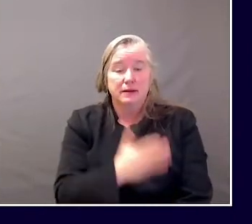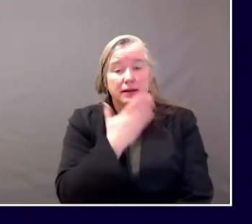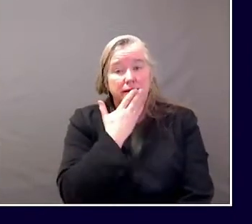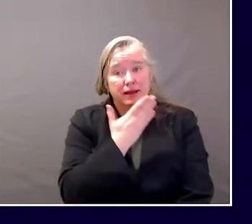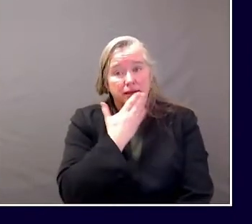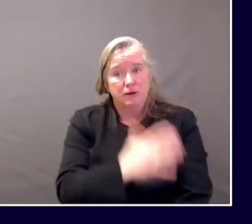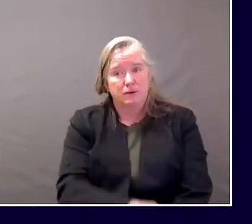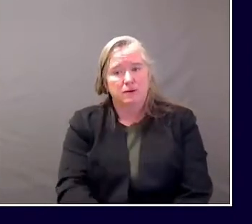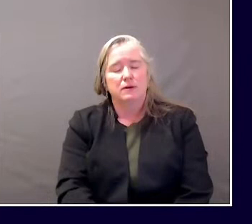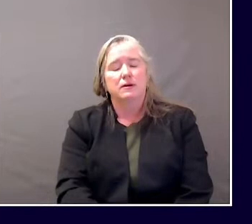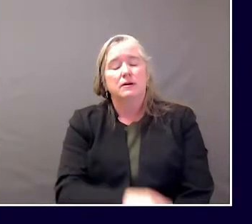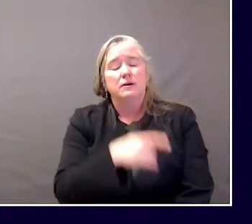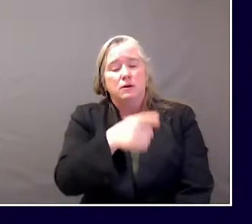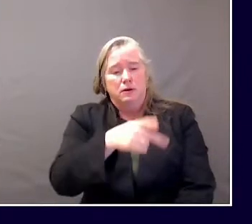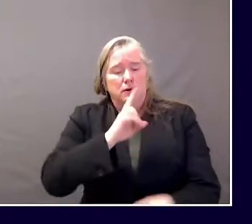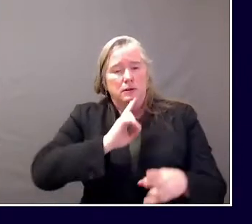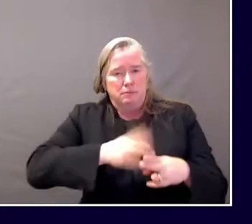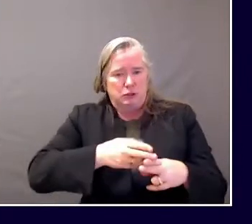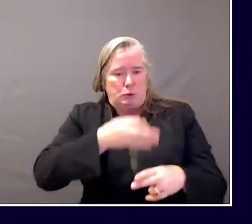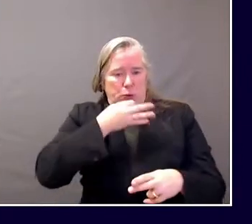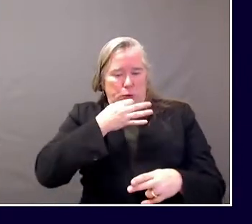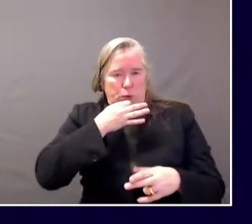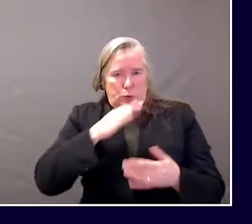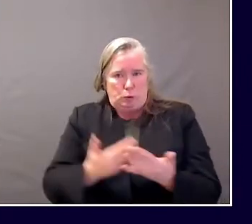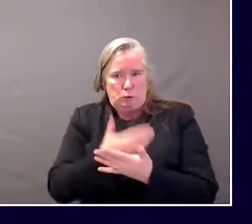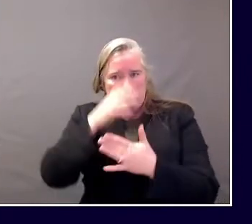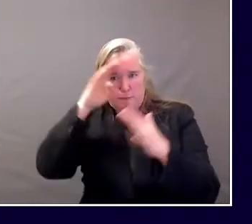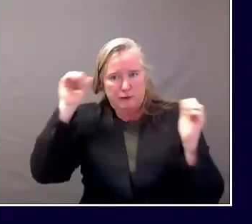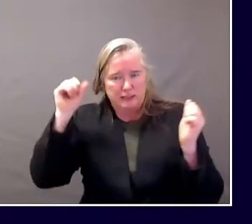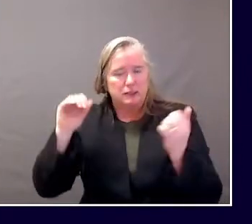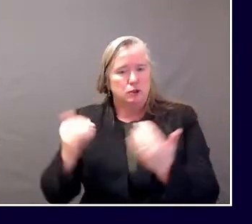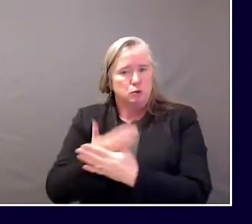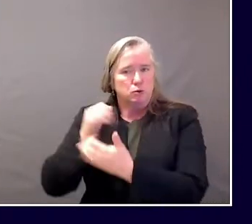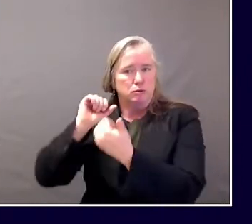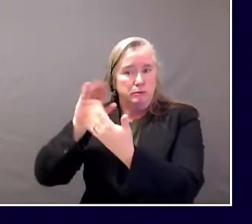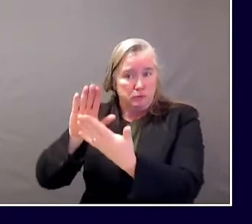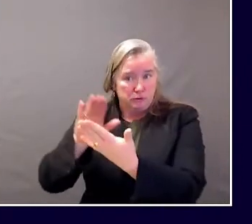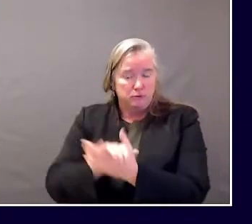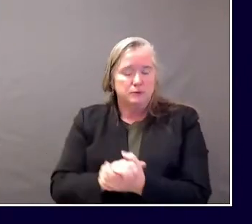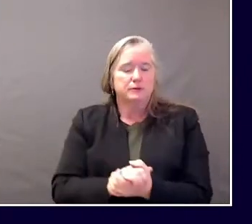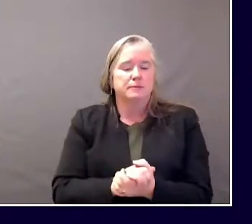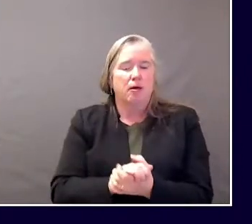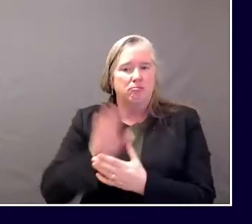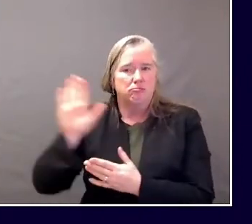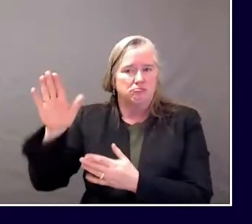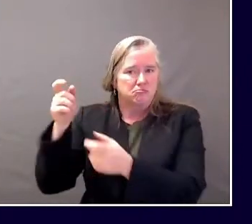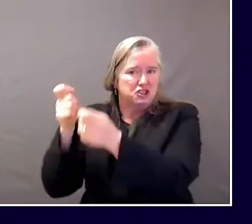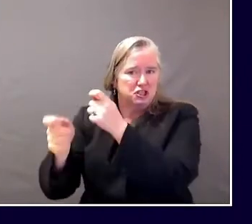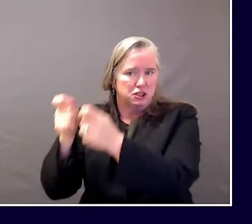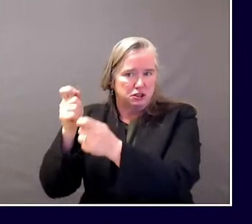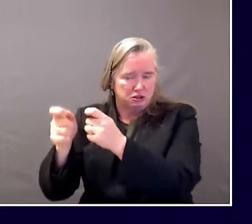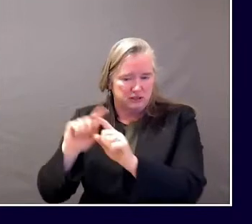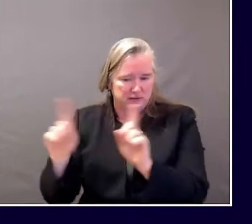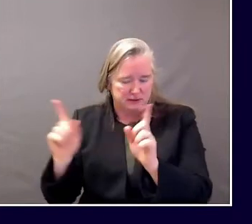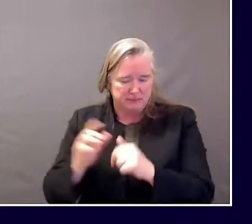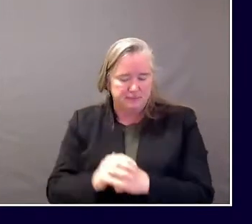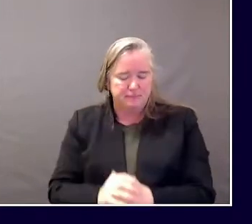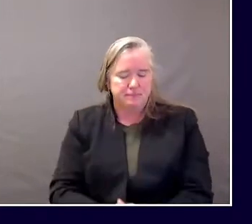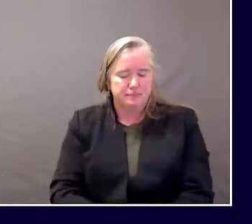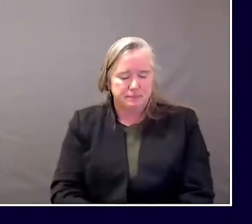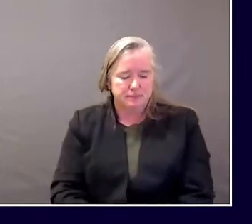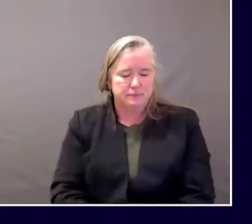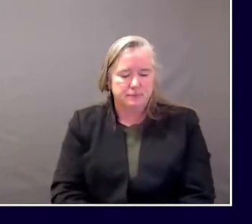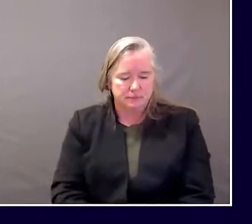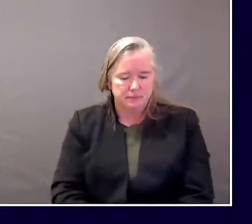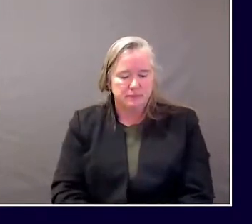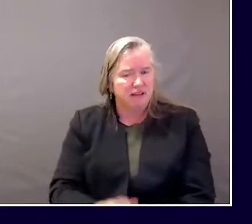incoming Biden administration is proposing in terms of vaccines, and I'm wondering if you've gotten a sense of what other ways the change